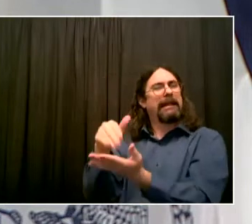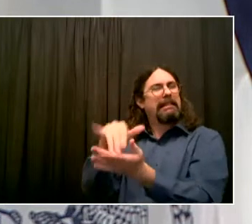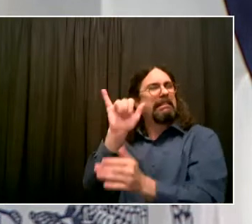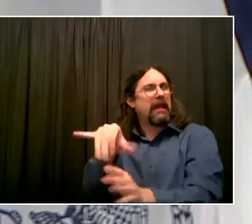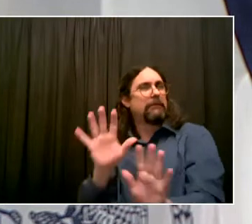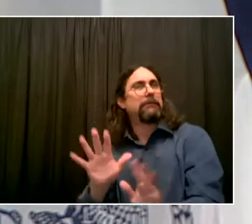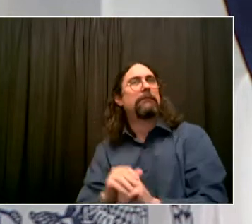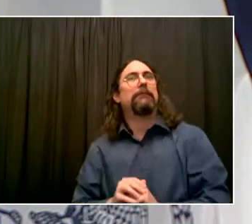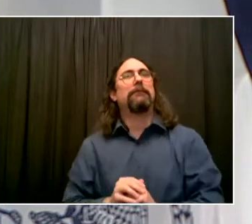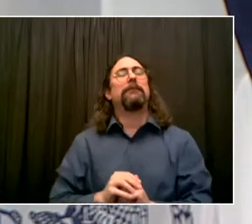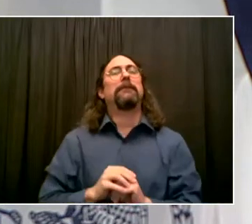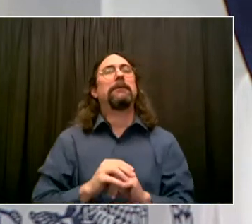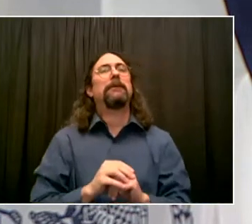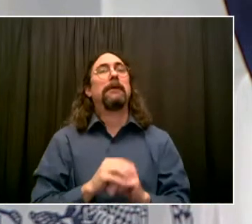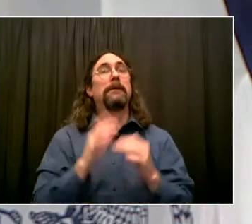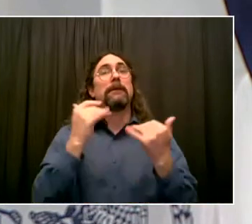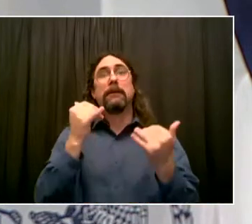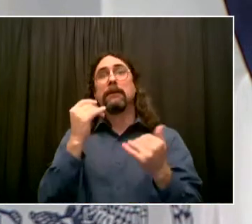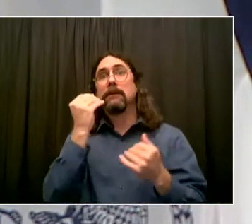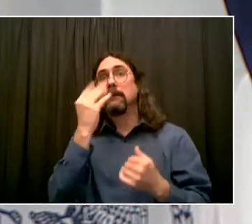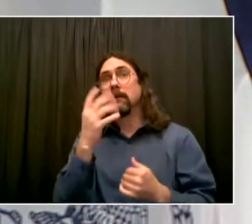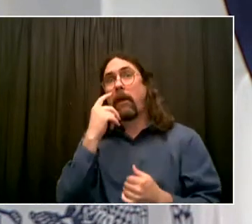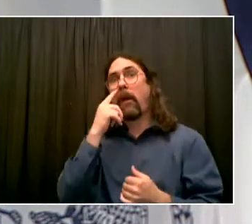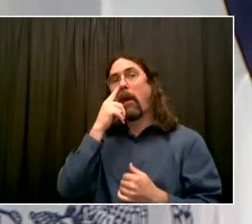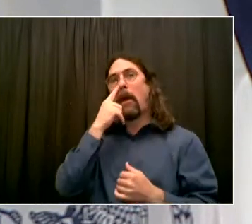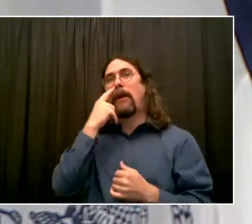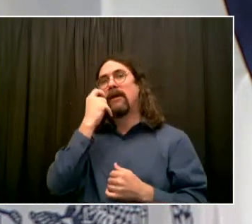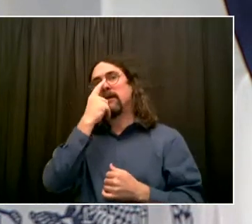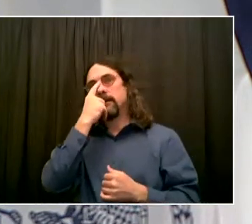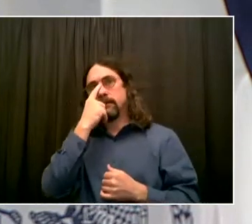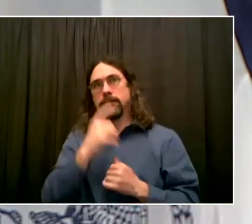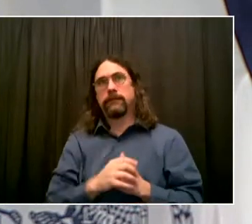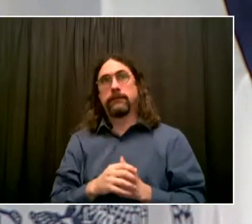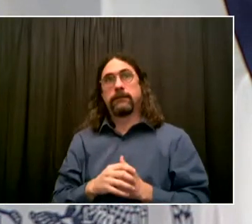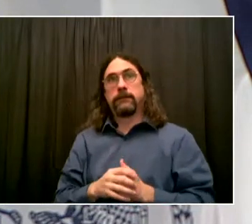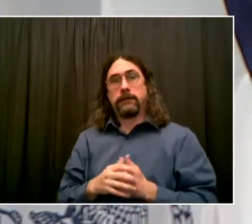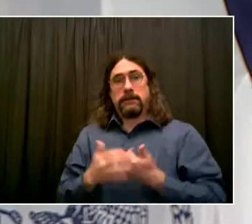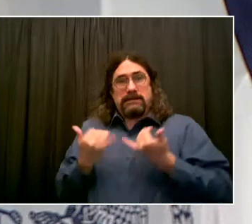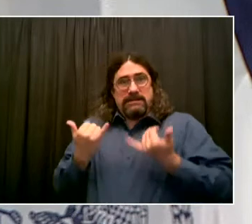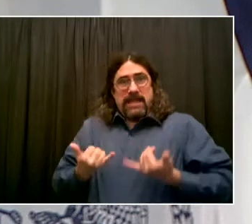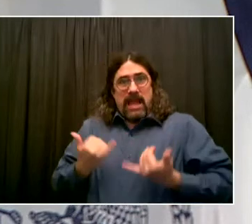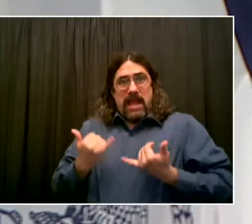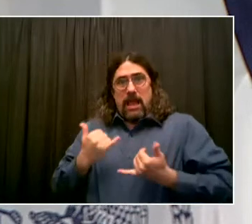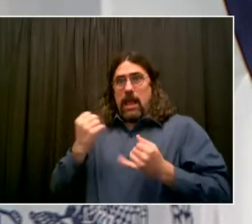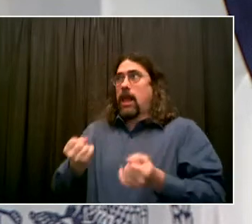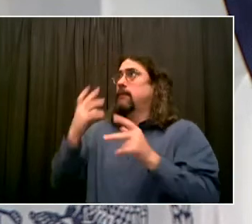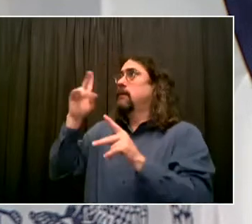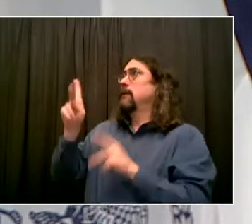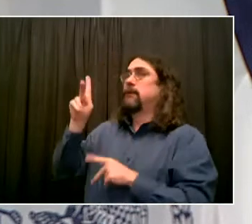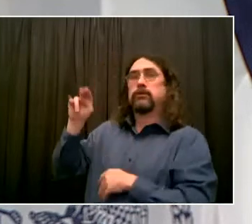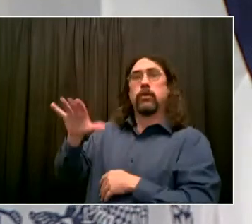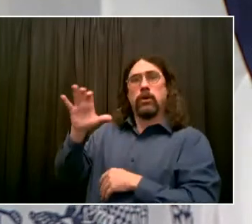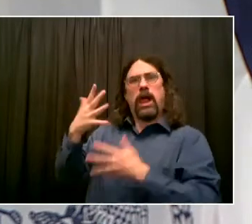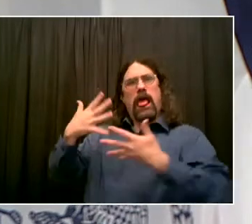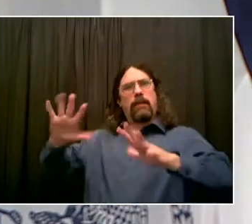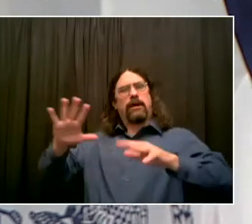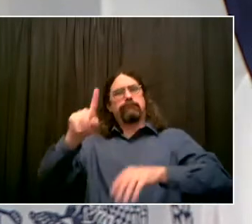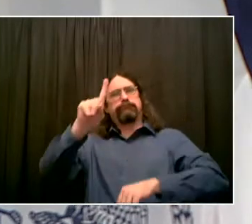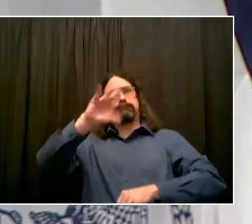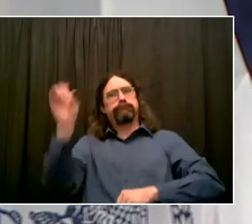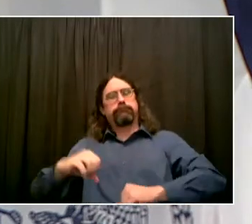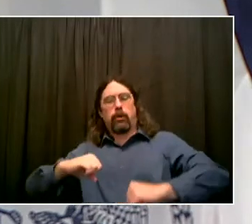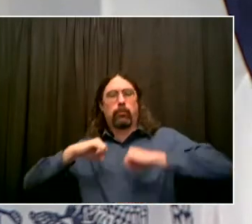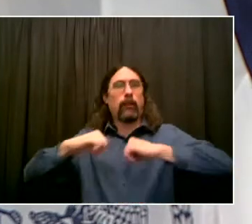million. But we have almost 70% who have received at least one dose. And it's real important because as